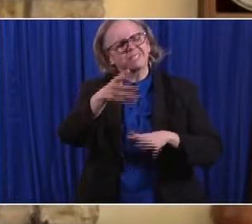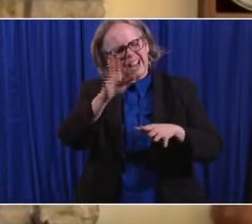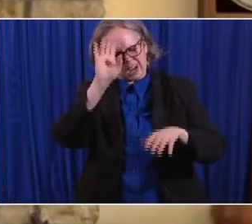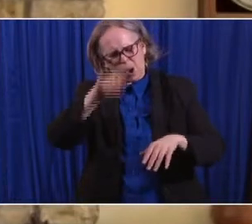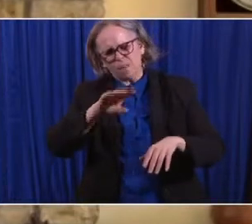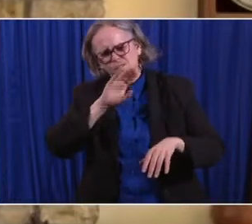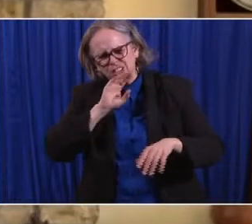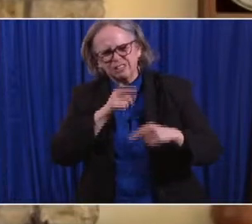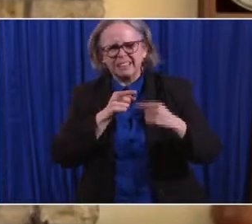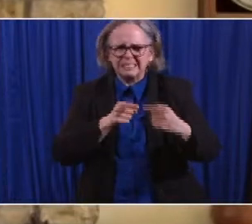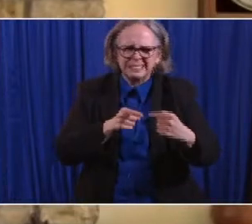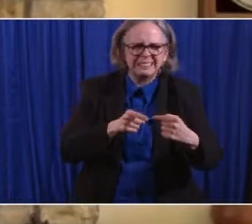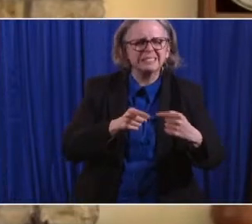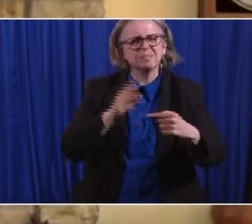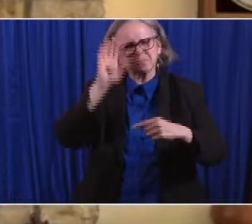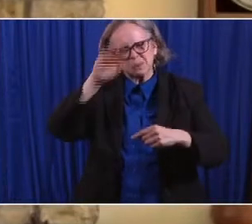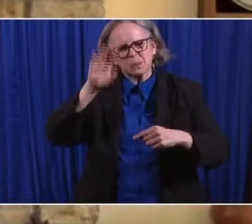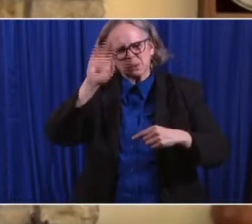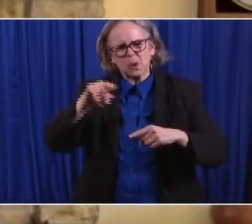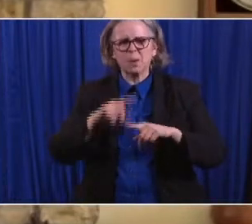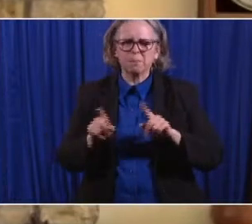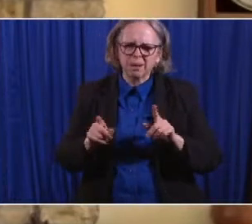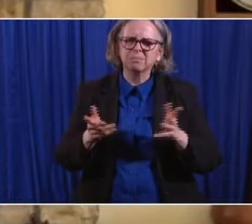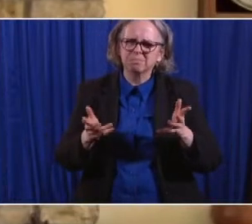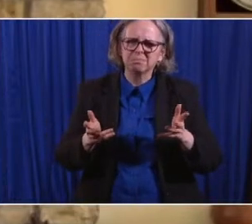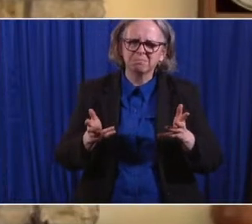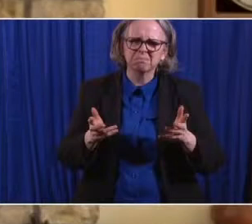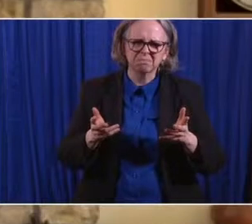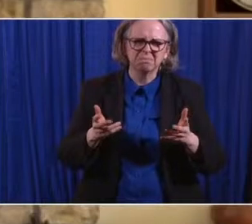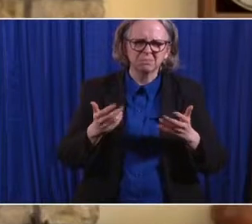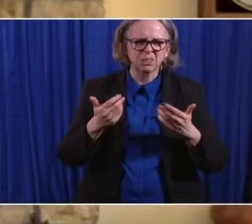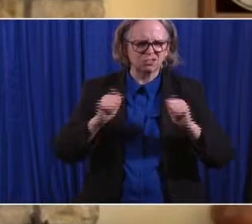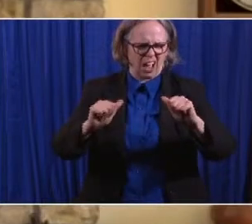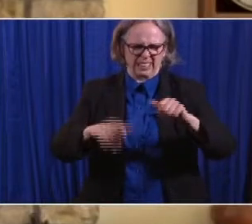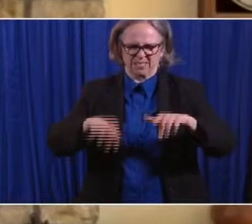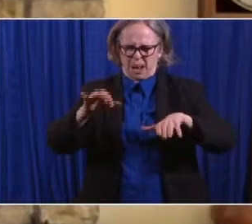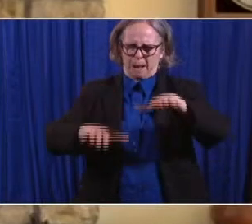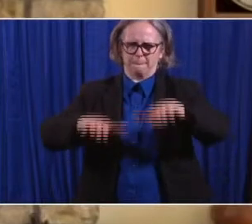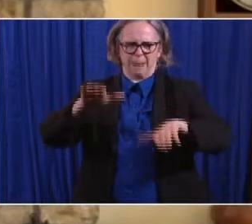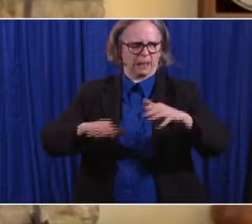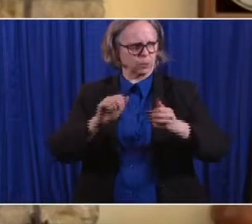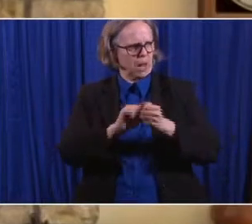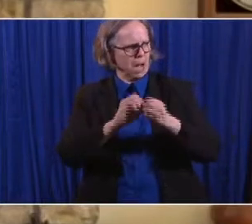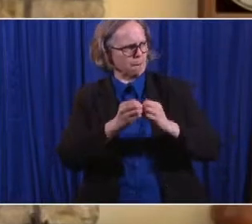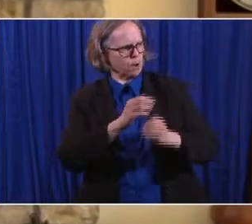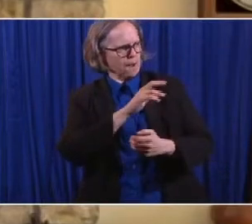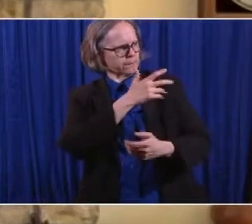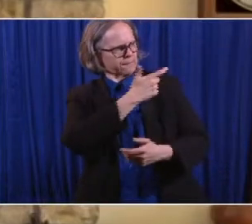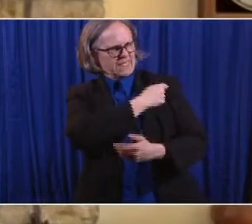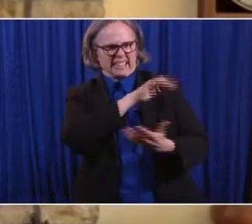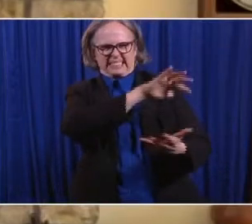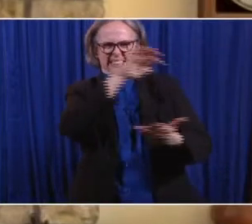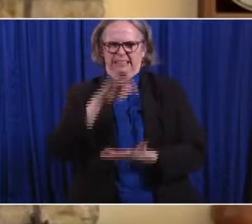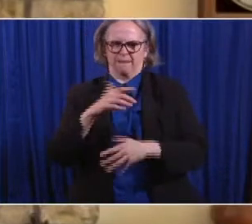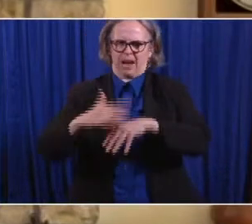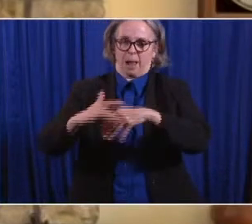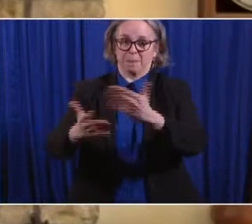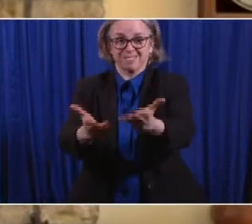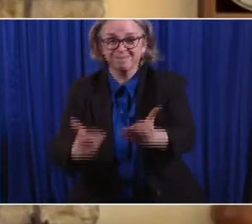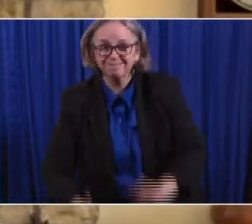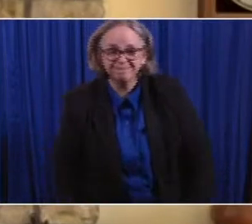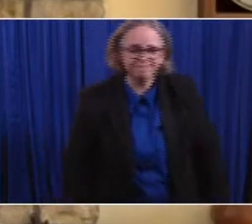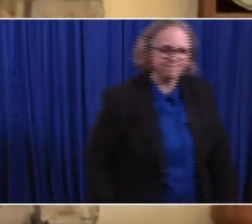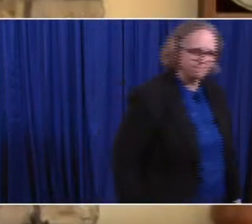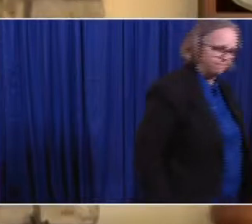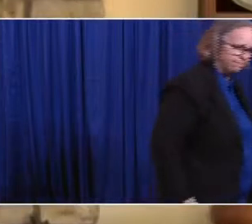just trying to balance these two things. Next question is from John London at WLWT in Cincinnati.